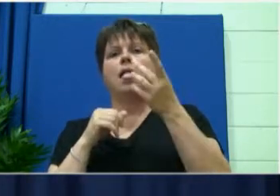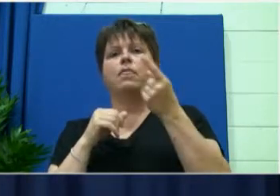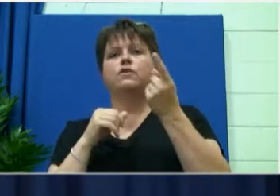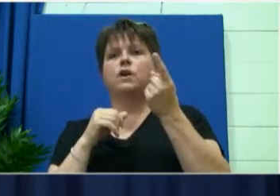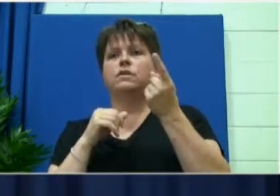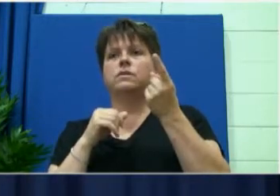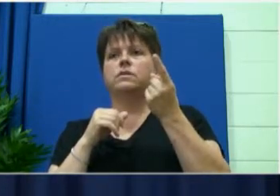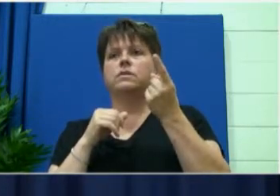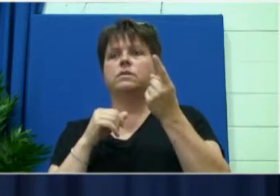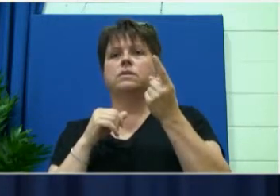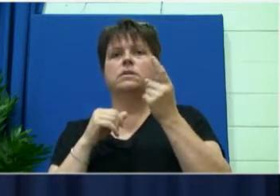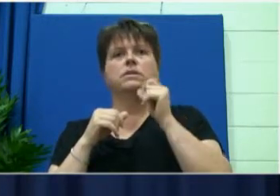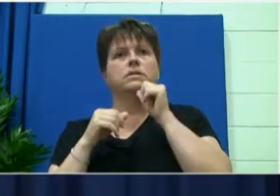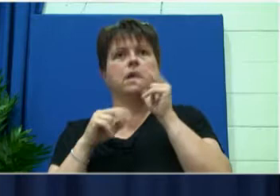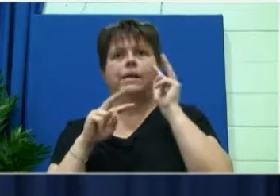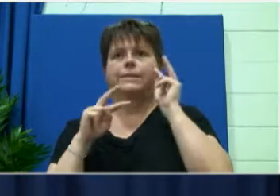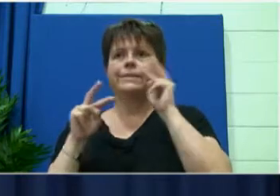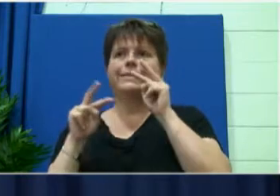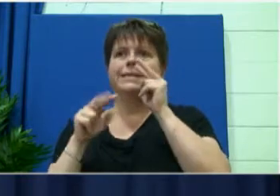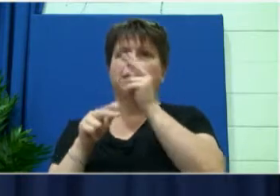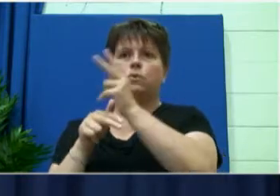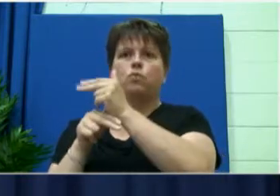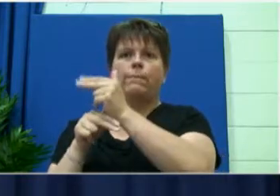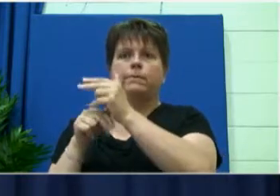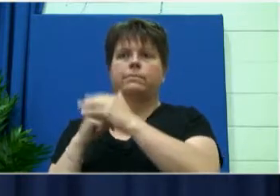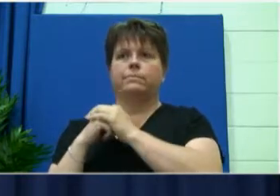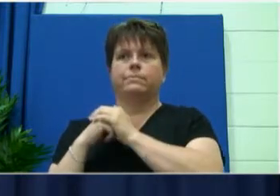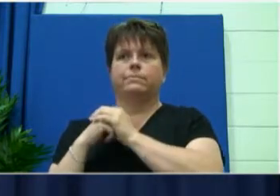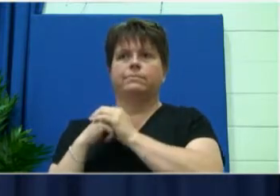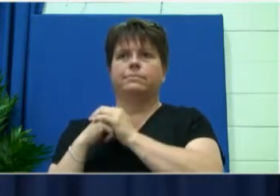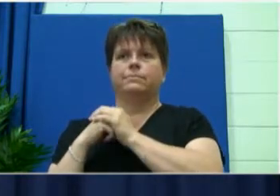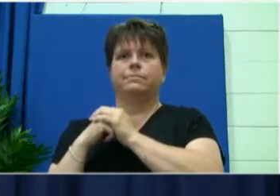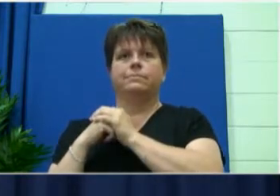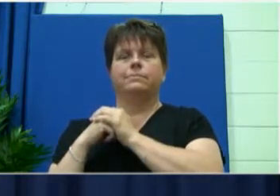dogs had not seen the rabbit.